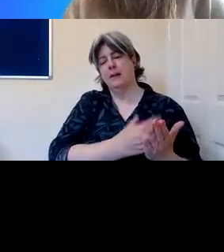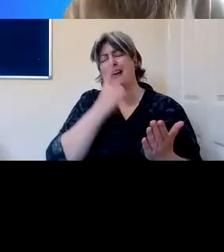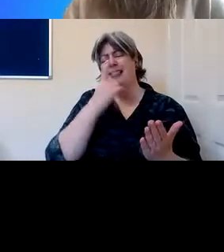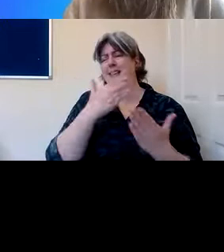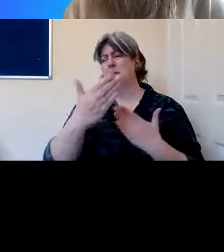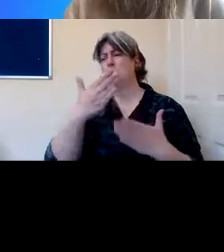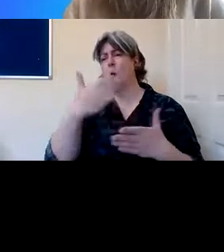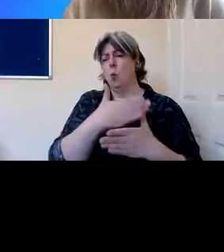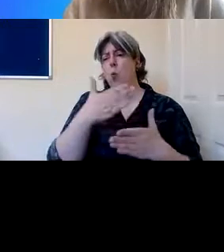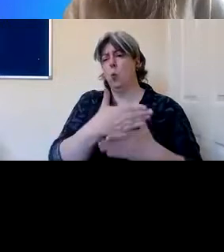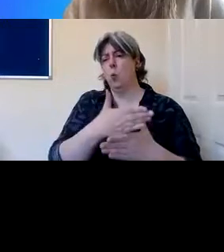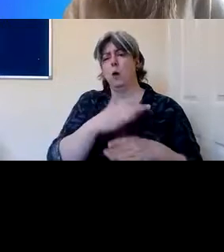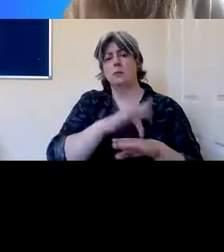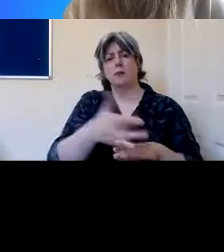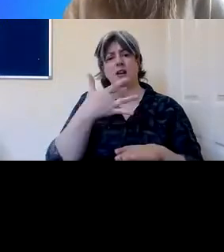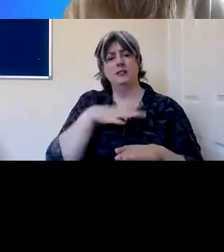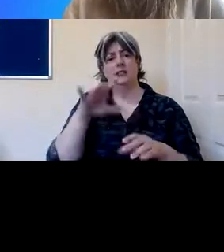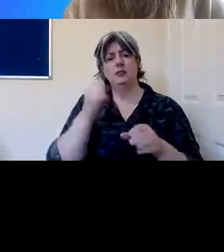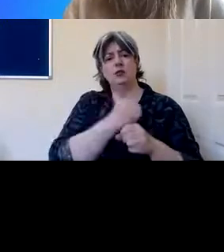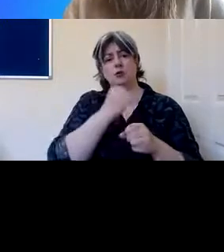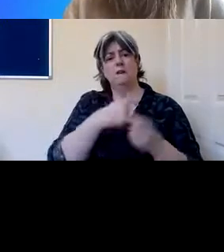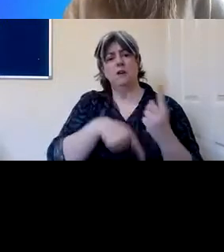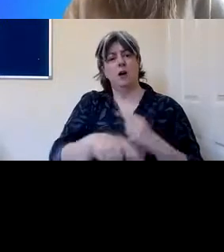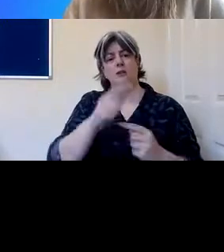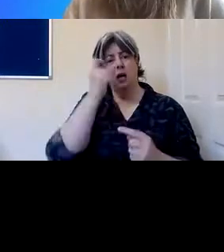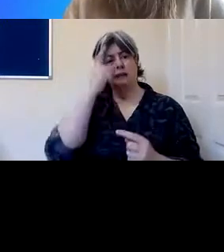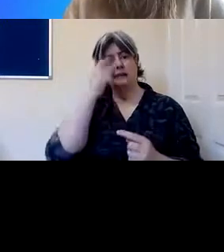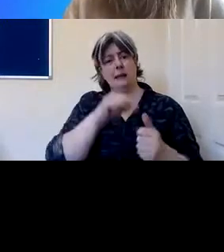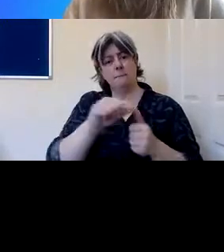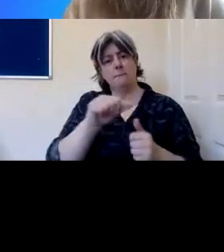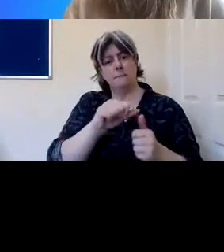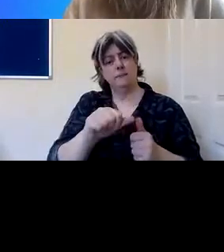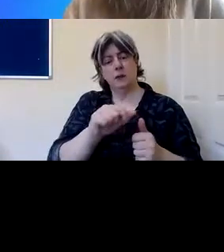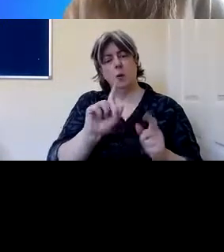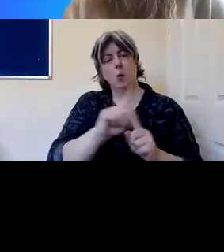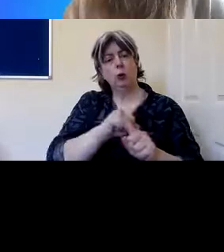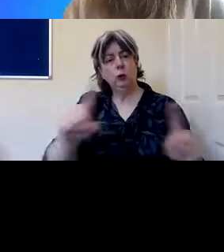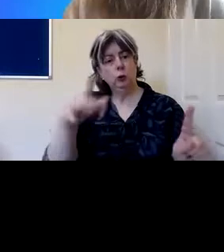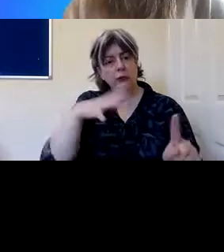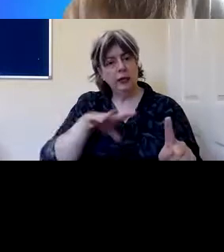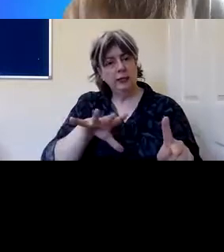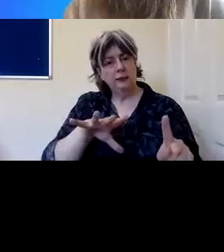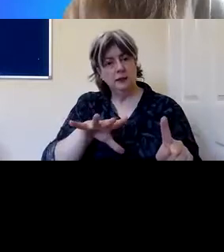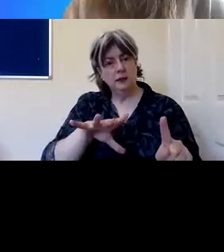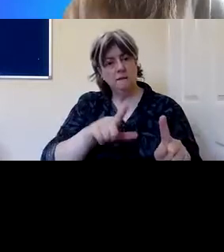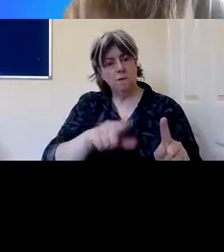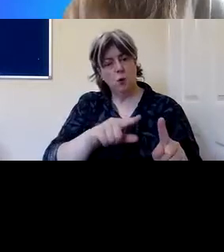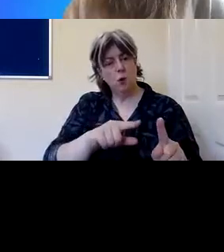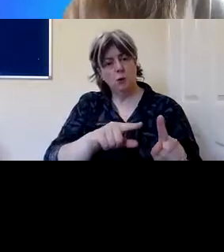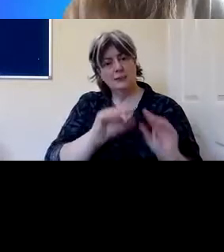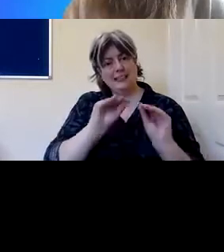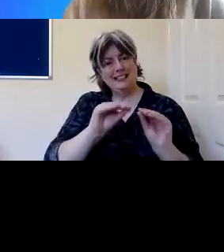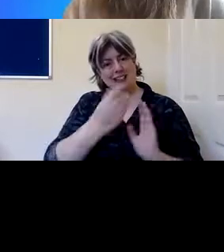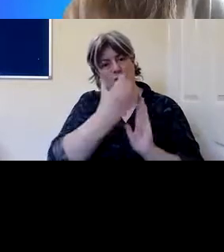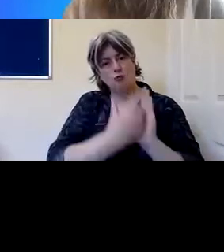for us to understand better what you need to enable you to deliver that curriculum, what new training might you need,